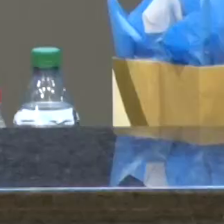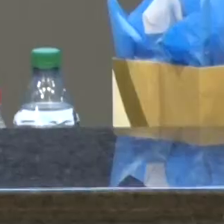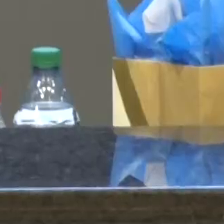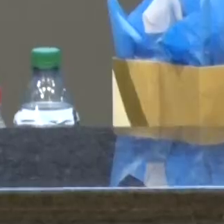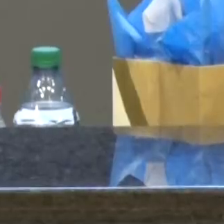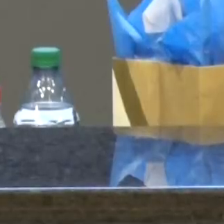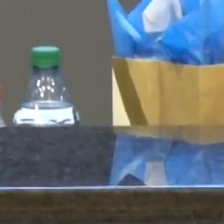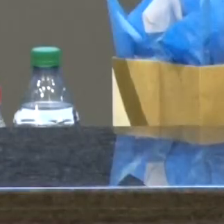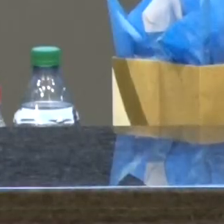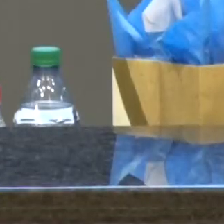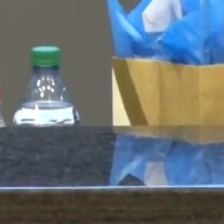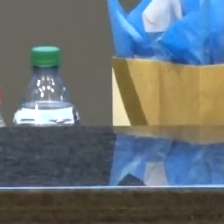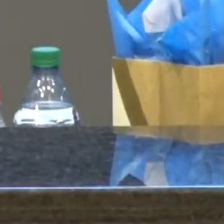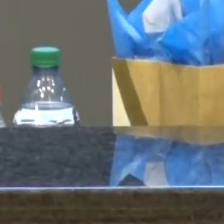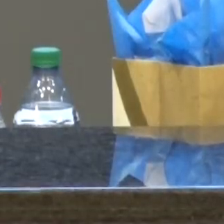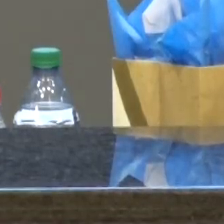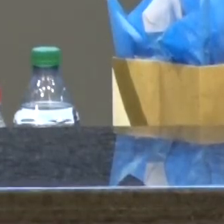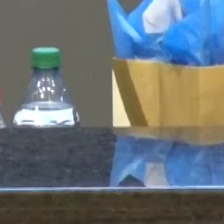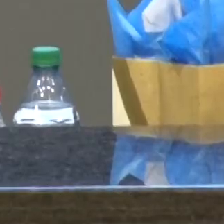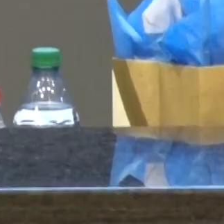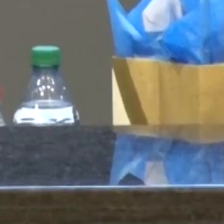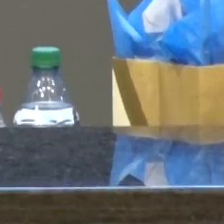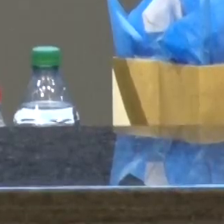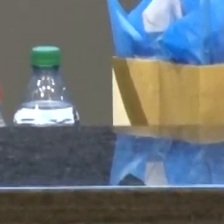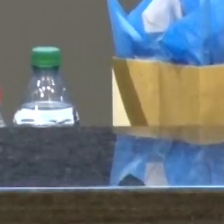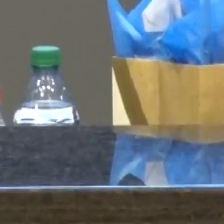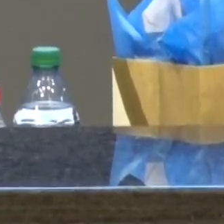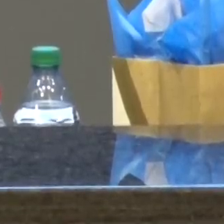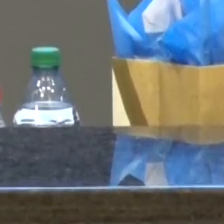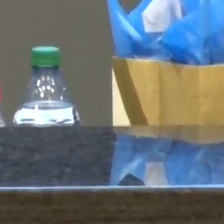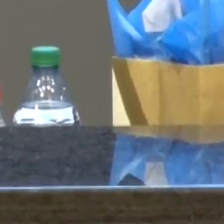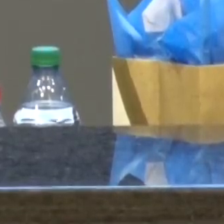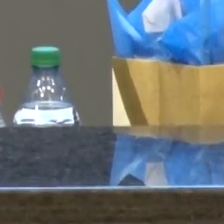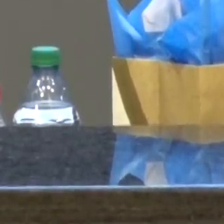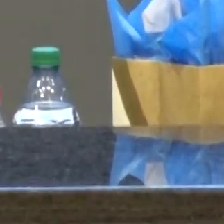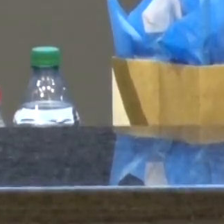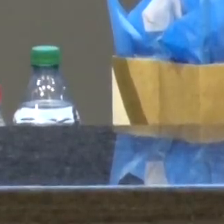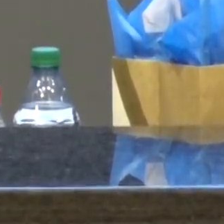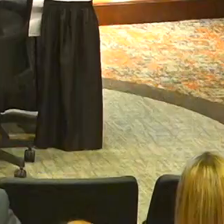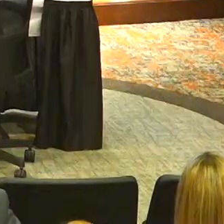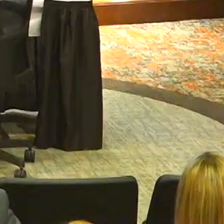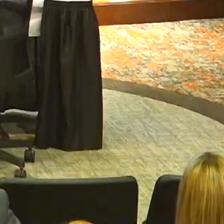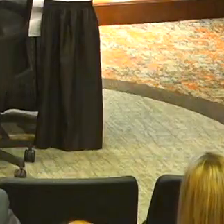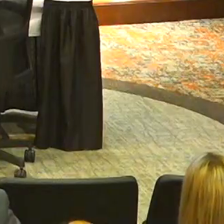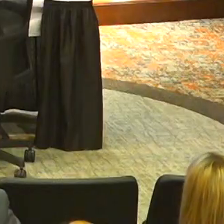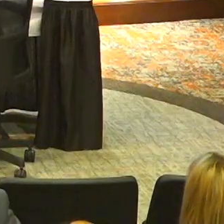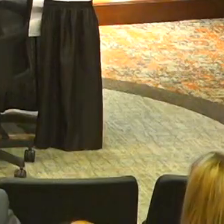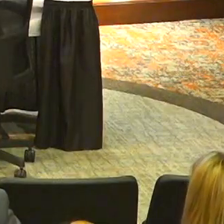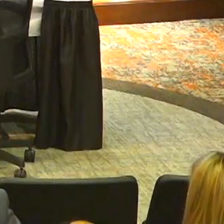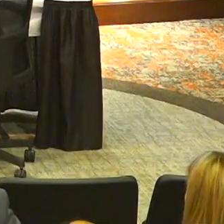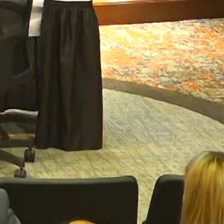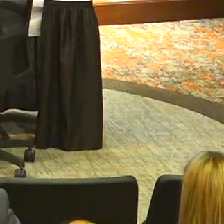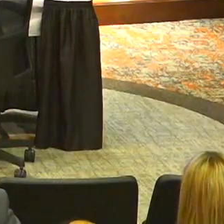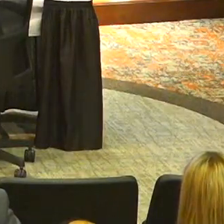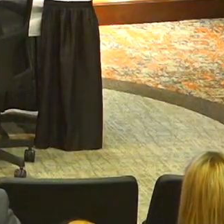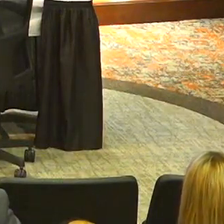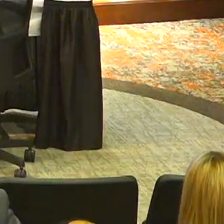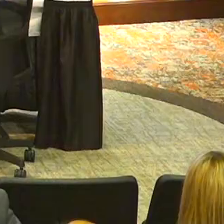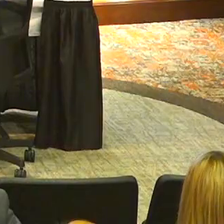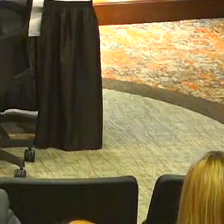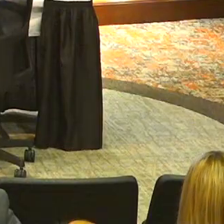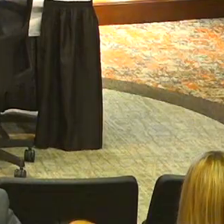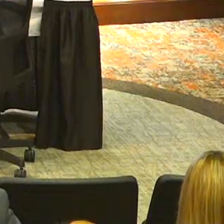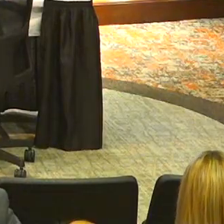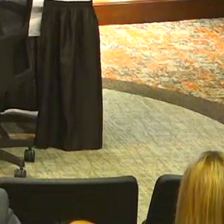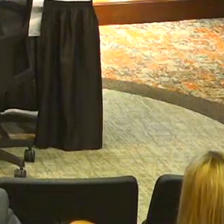Waco City Cable Channel. Thank you all for being here today. I'm Mayor Holmes. I'm joined on the dais here today by a full council. We've